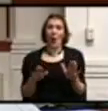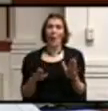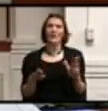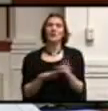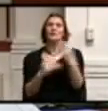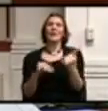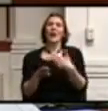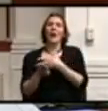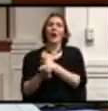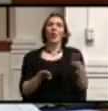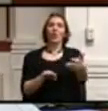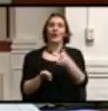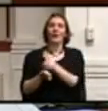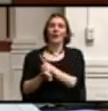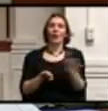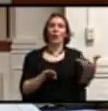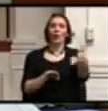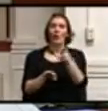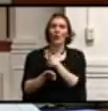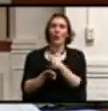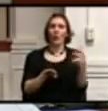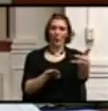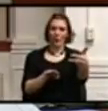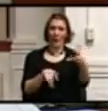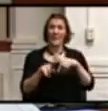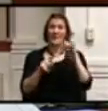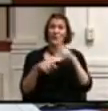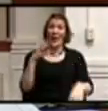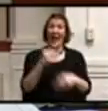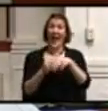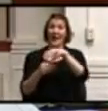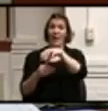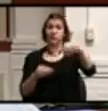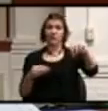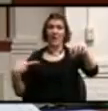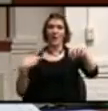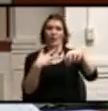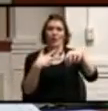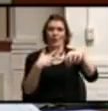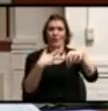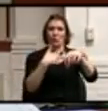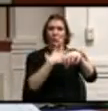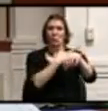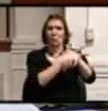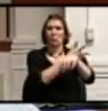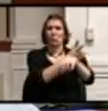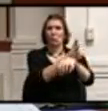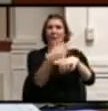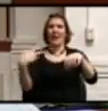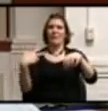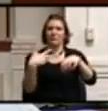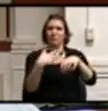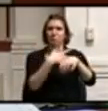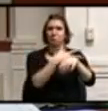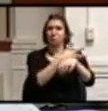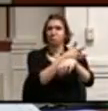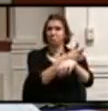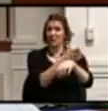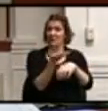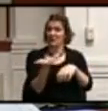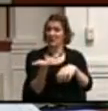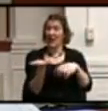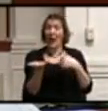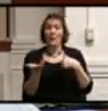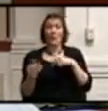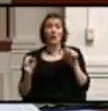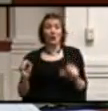cut-through. Right, yeah. Right. And now because the Sallyport's going there, I just want people to be aware of, and we can always take from eminent domain,